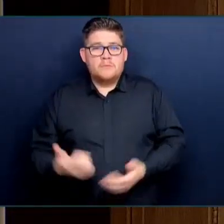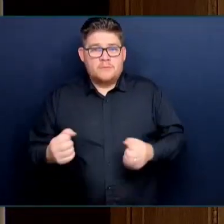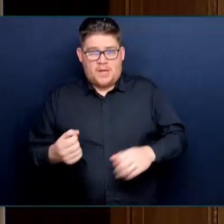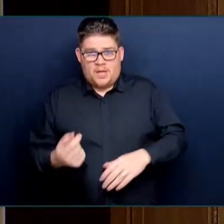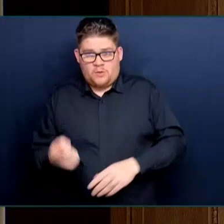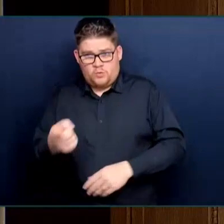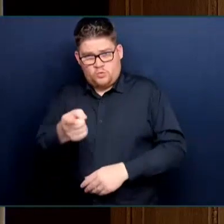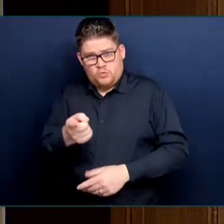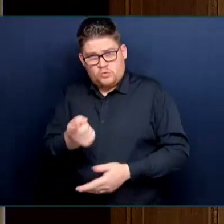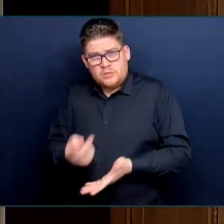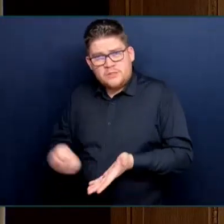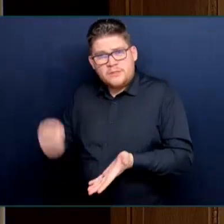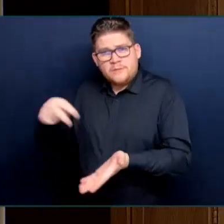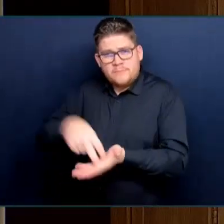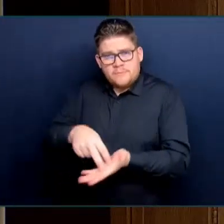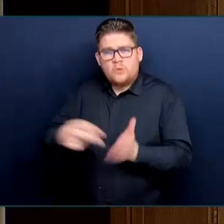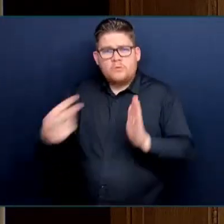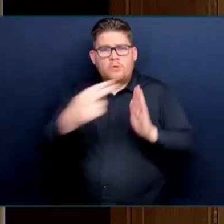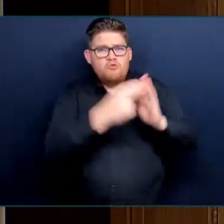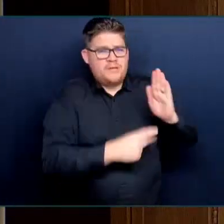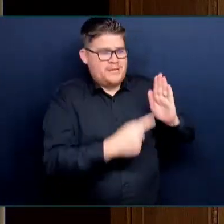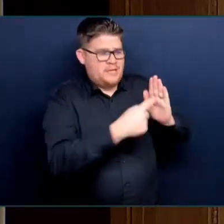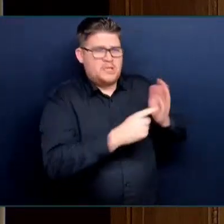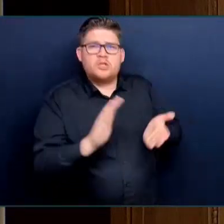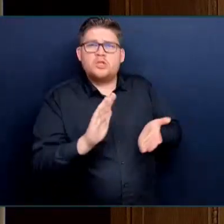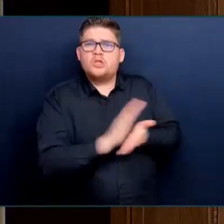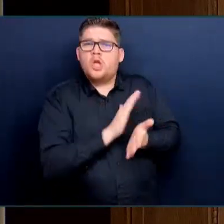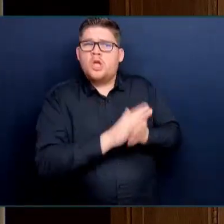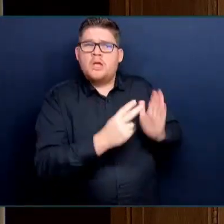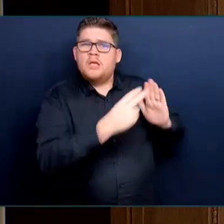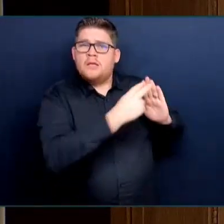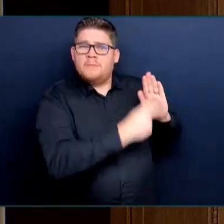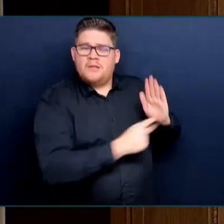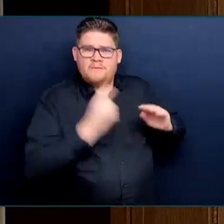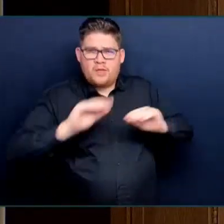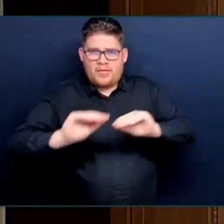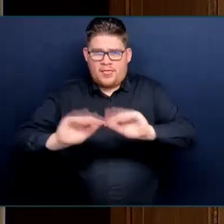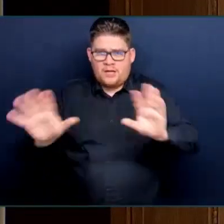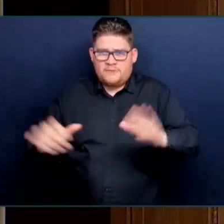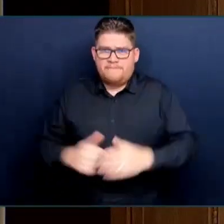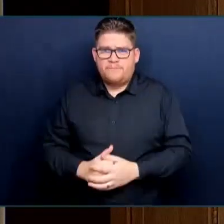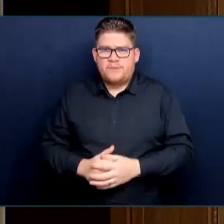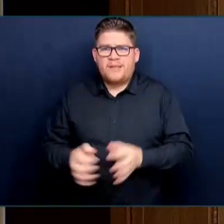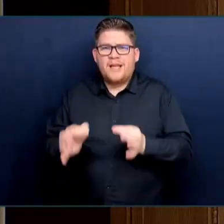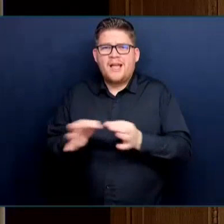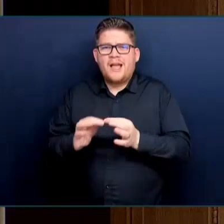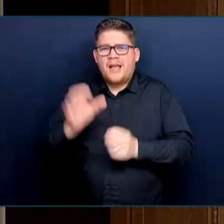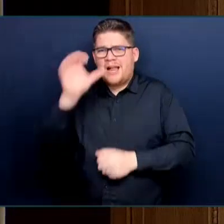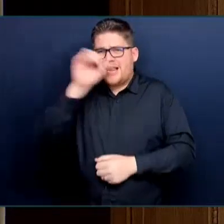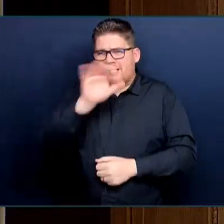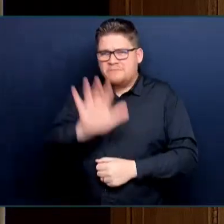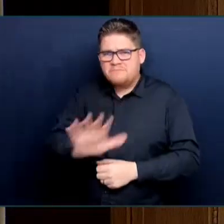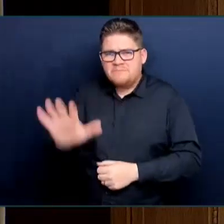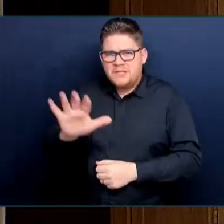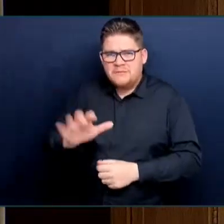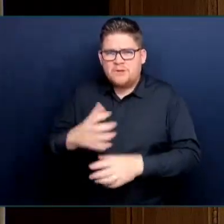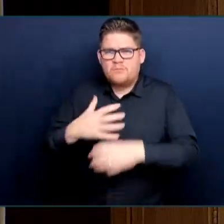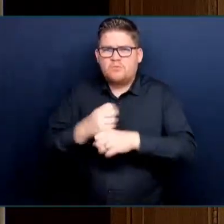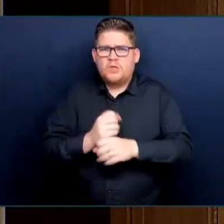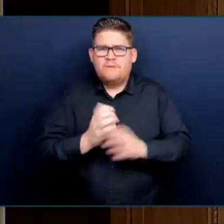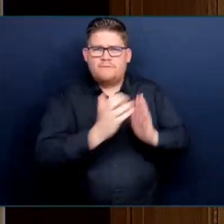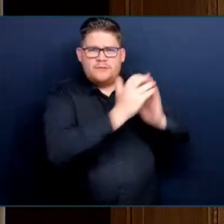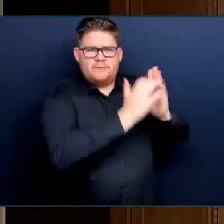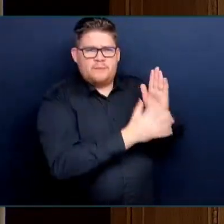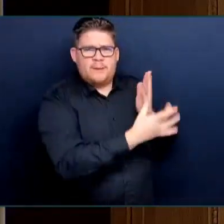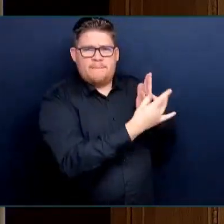documents from the estimates briefing binder from May of last year. I don't know, Mr. Speaker,